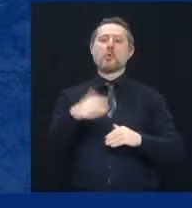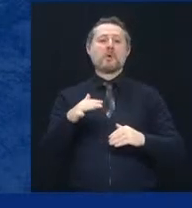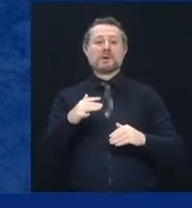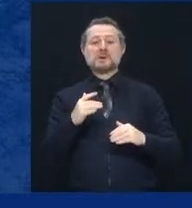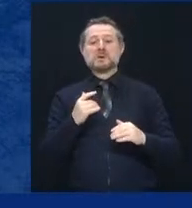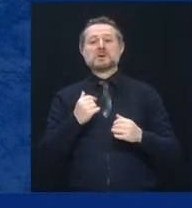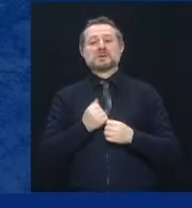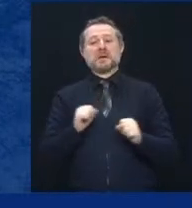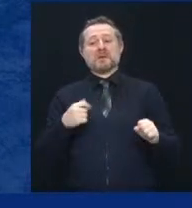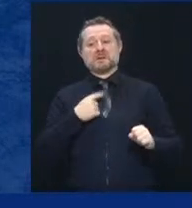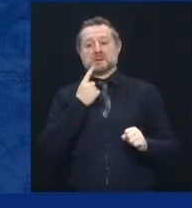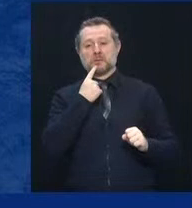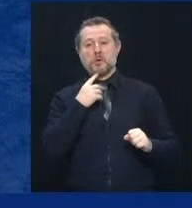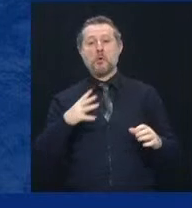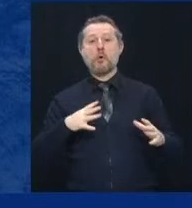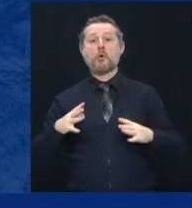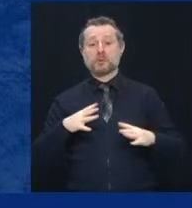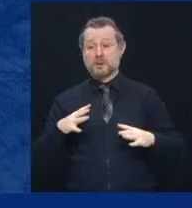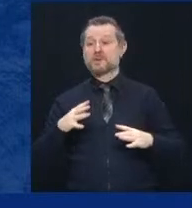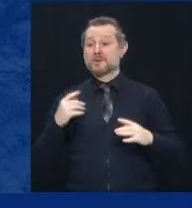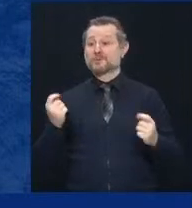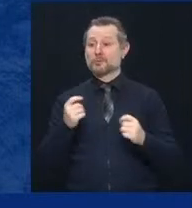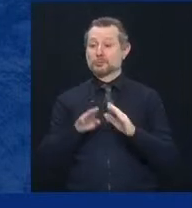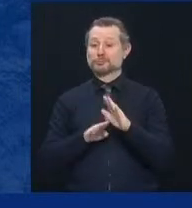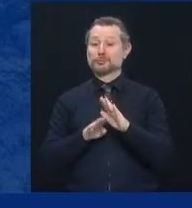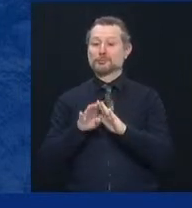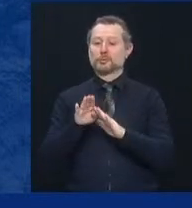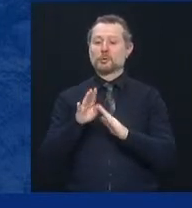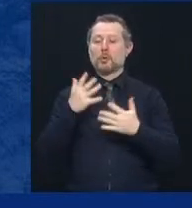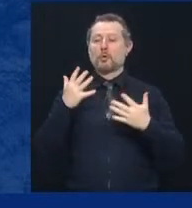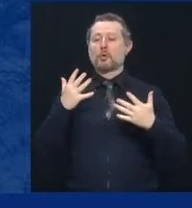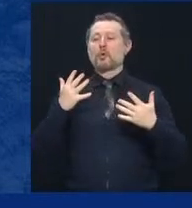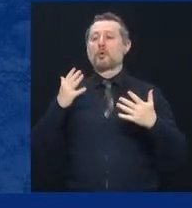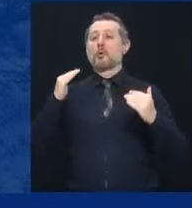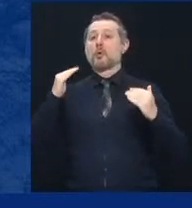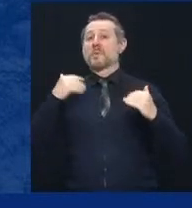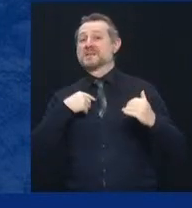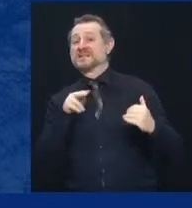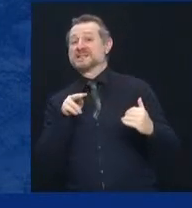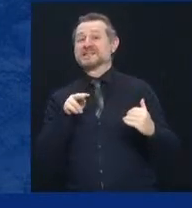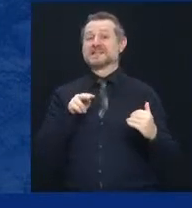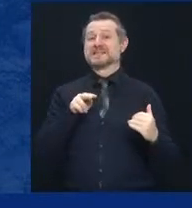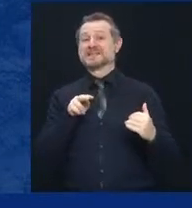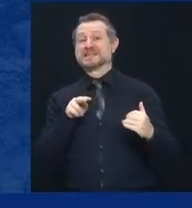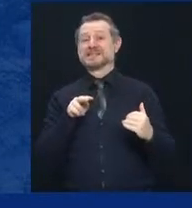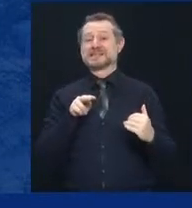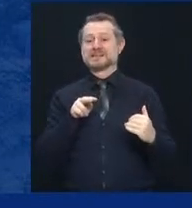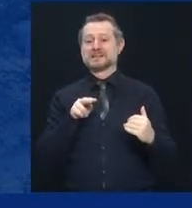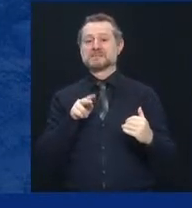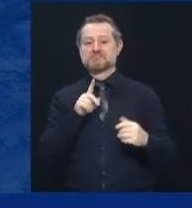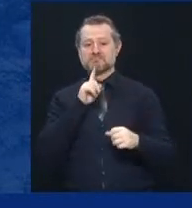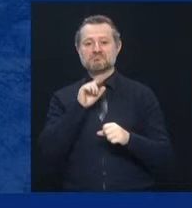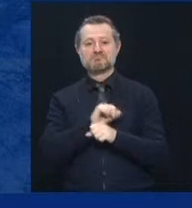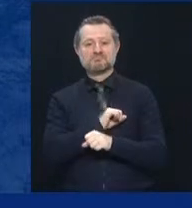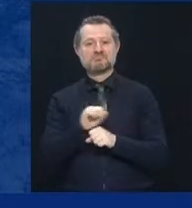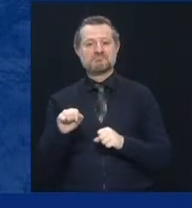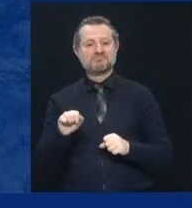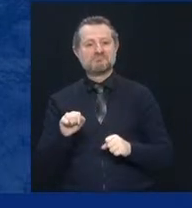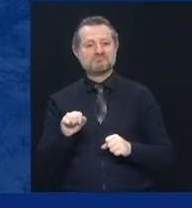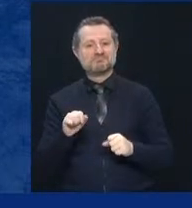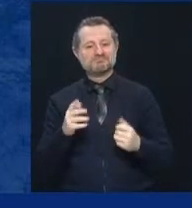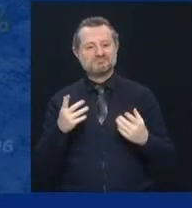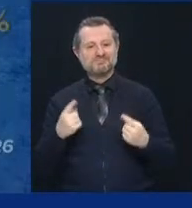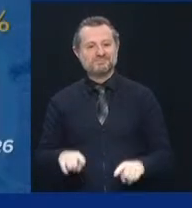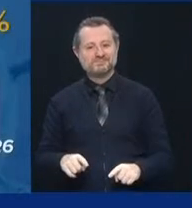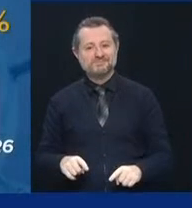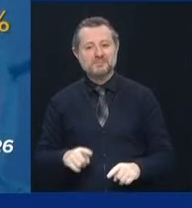holiday surge was anticipated. The holiday surge did happen, but the